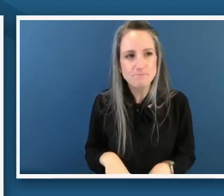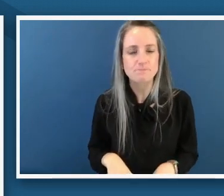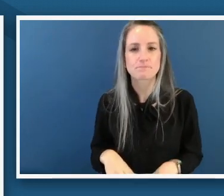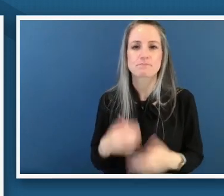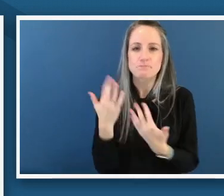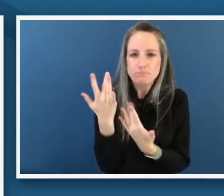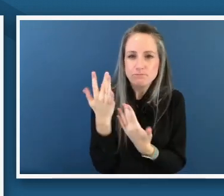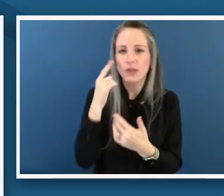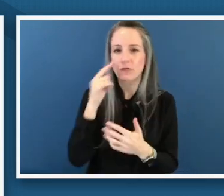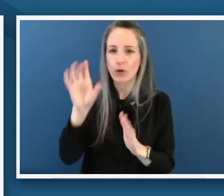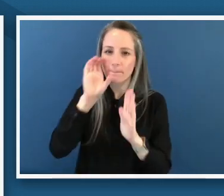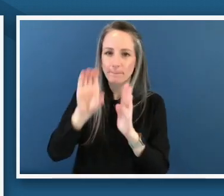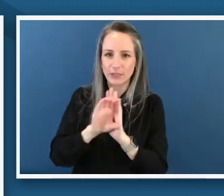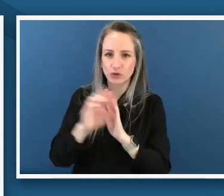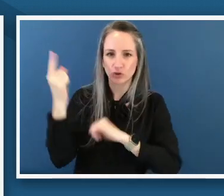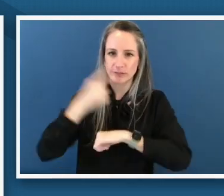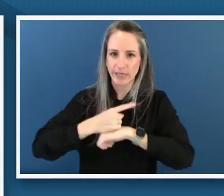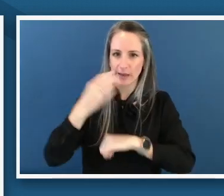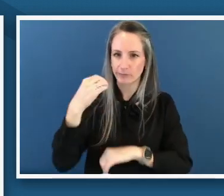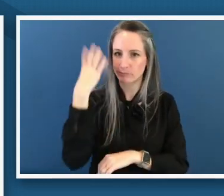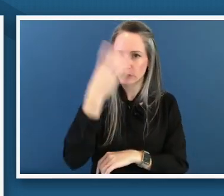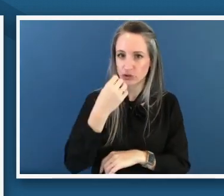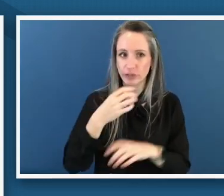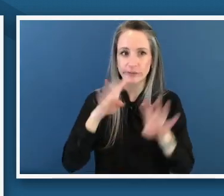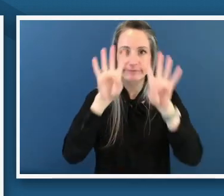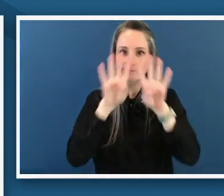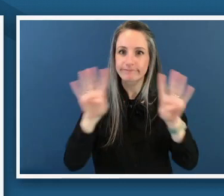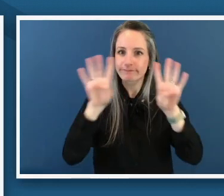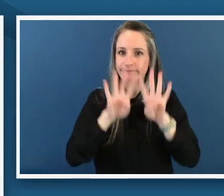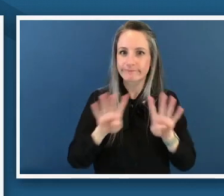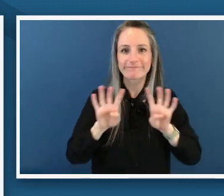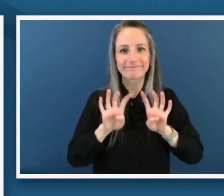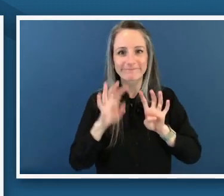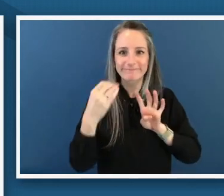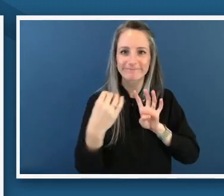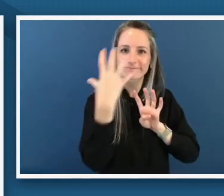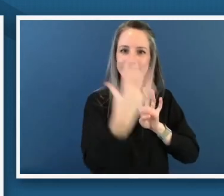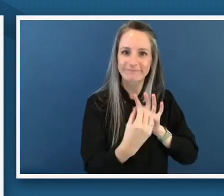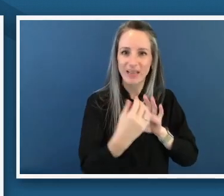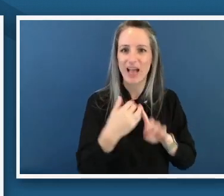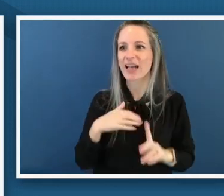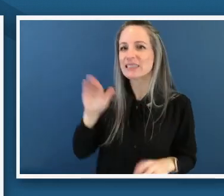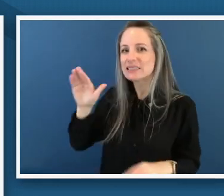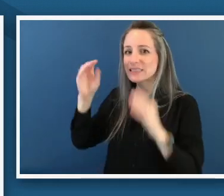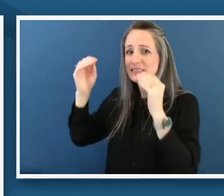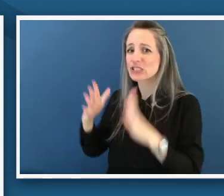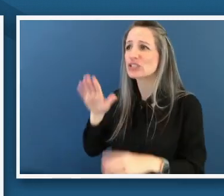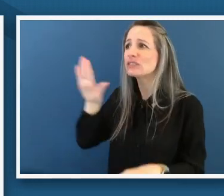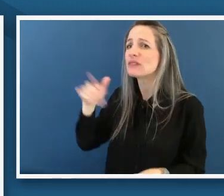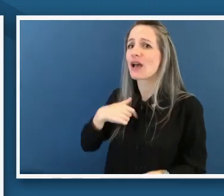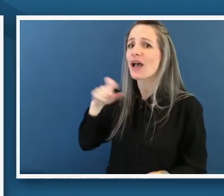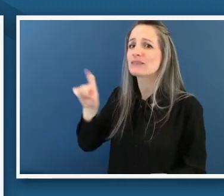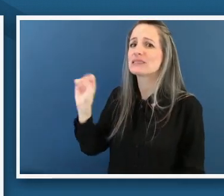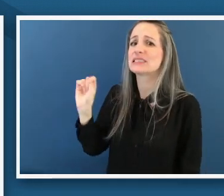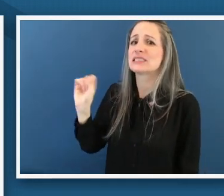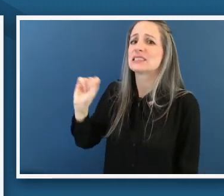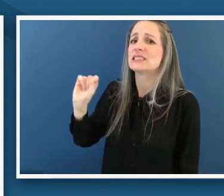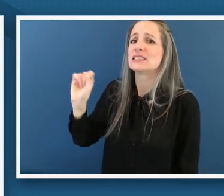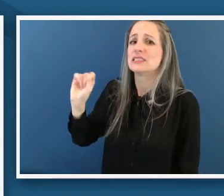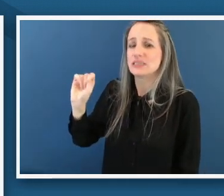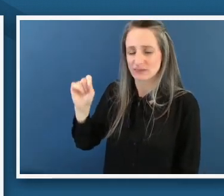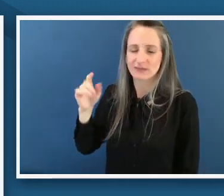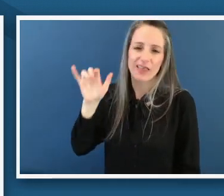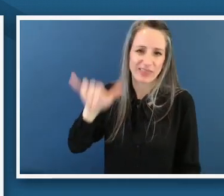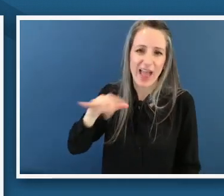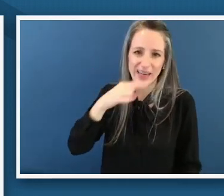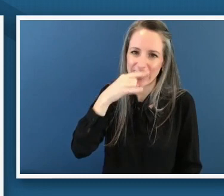picture day, big group picture, and I told my teacher that I had to go to the restroom. I was that little kid who had to go pee. I'm just gonna